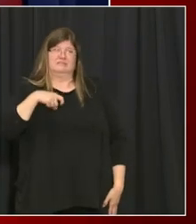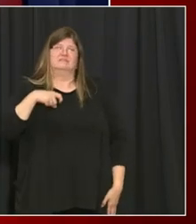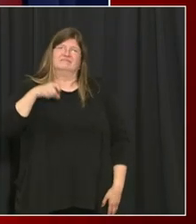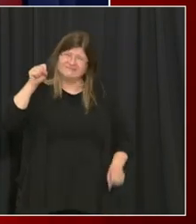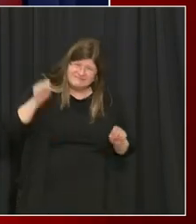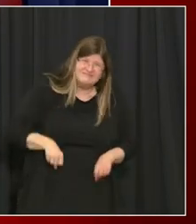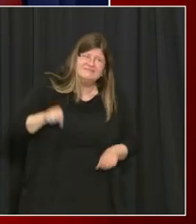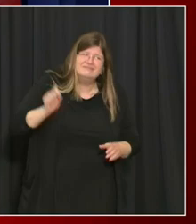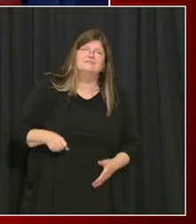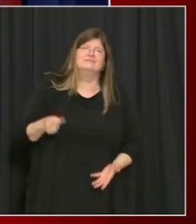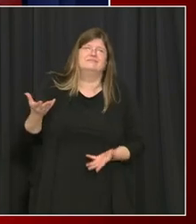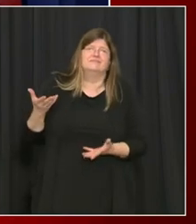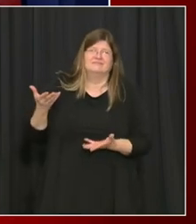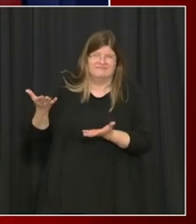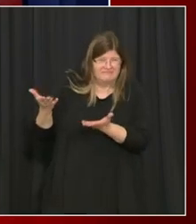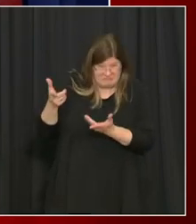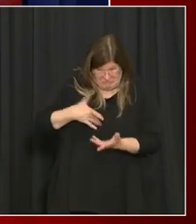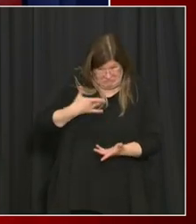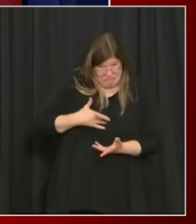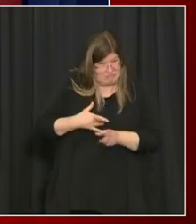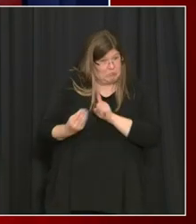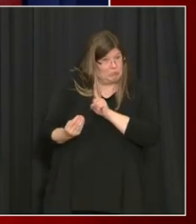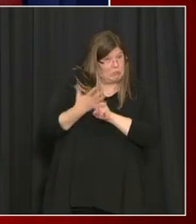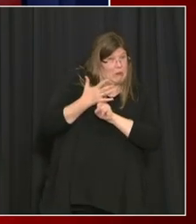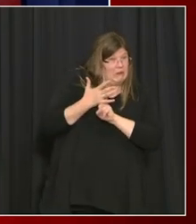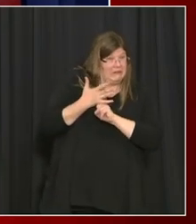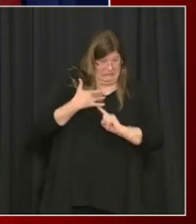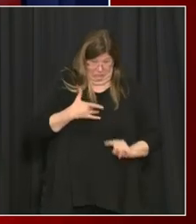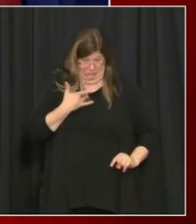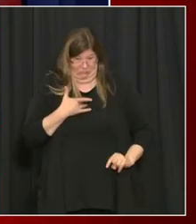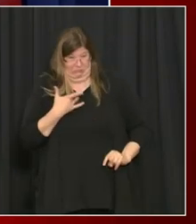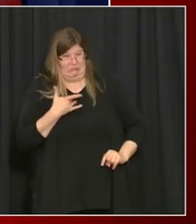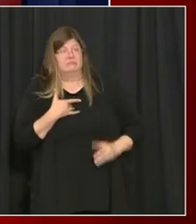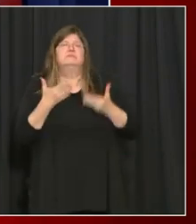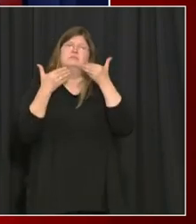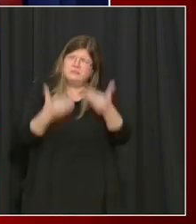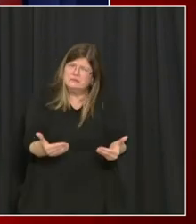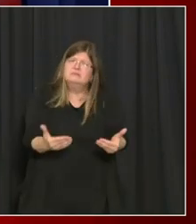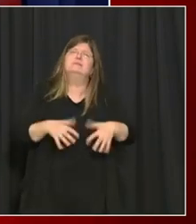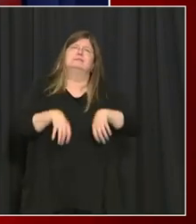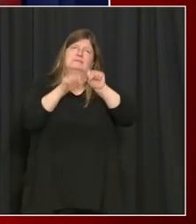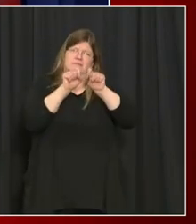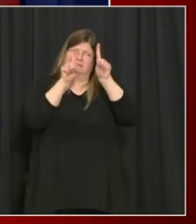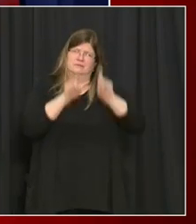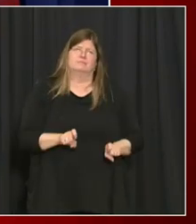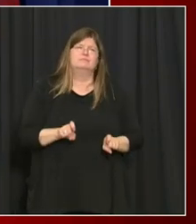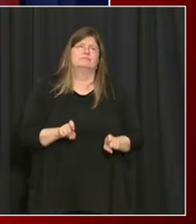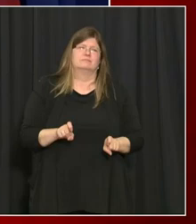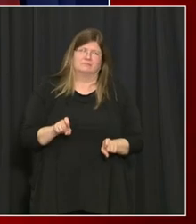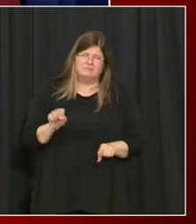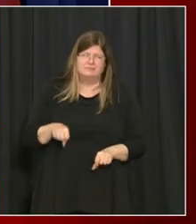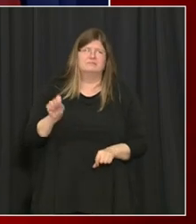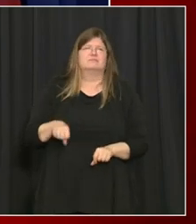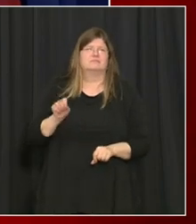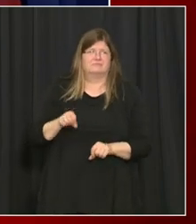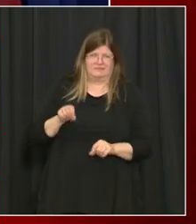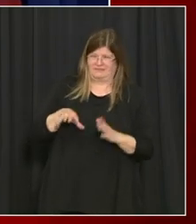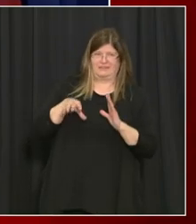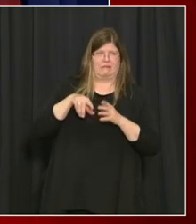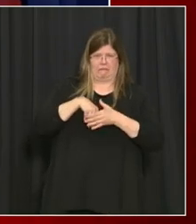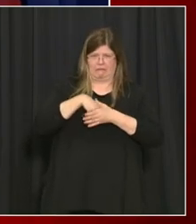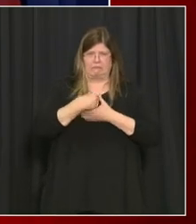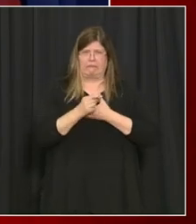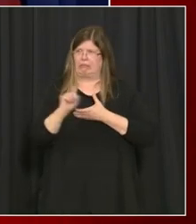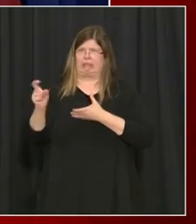been exposed, and more people are going to be feeling exposed because they're coming out of their house, or they